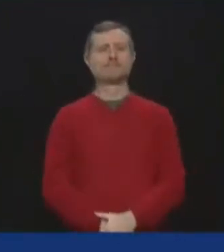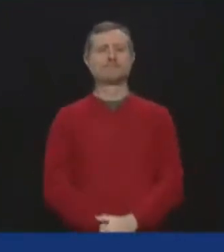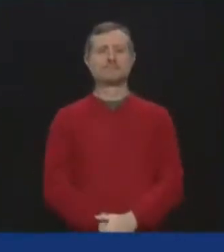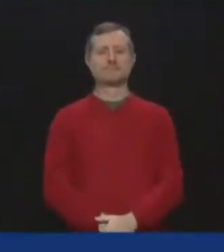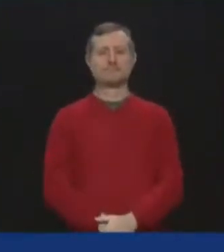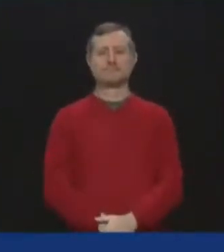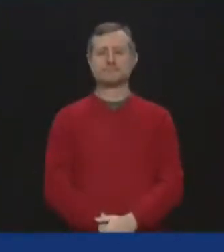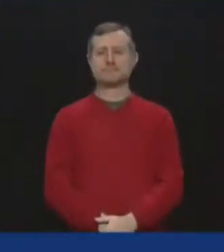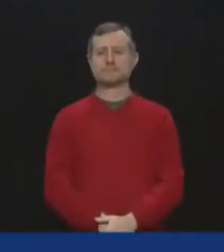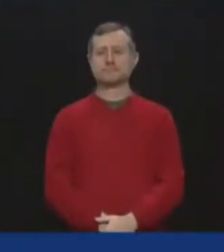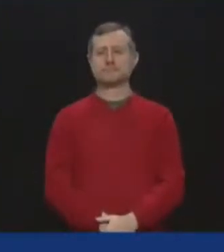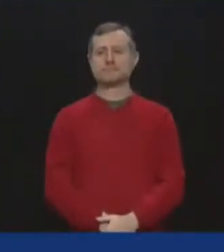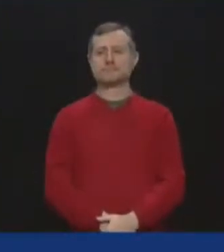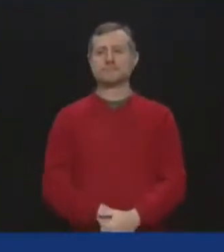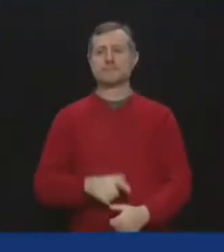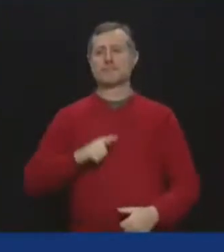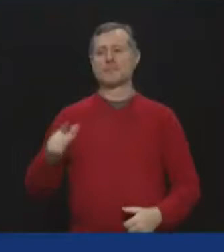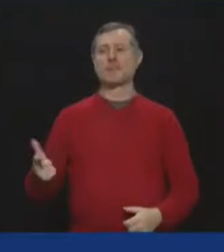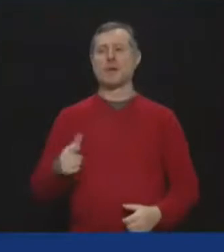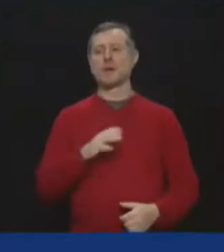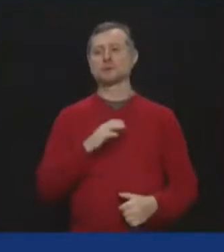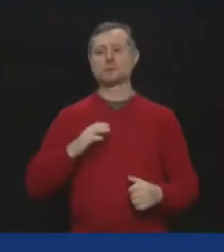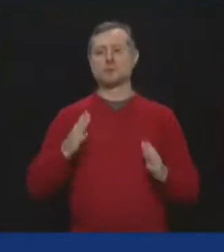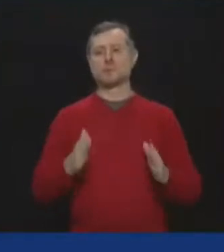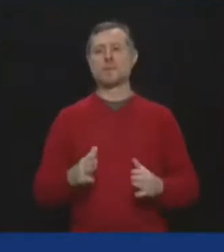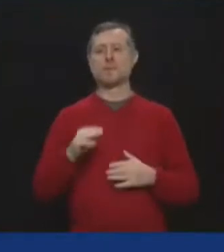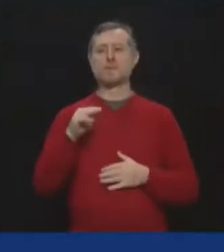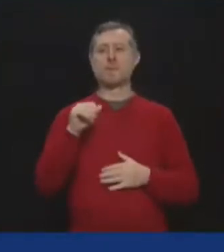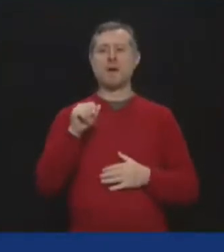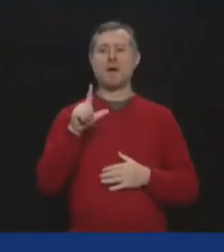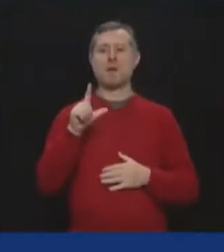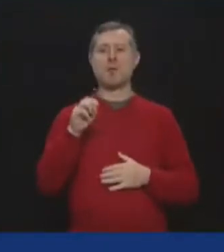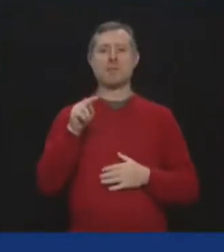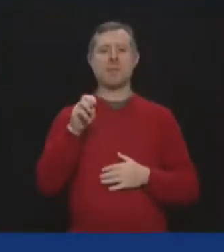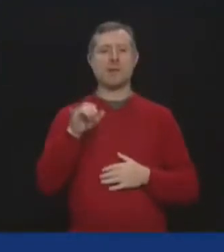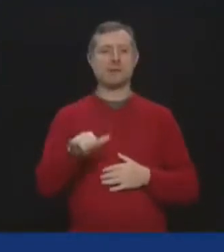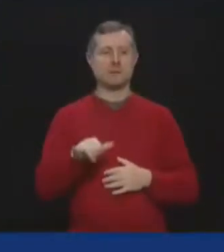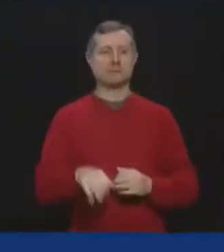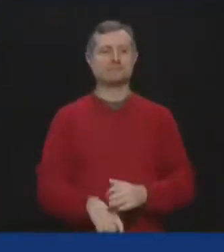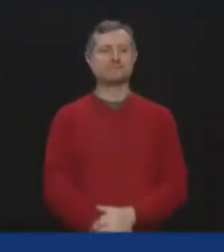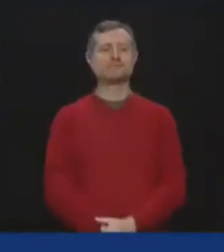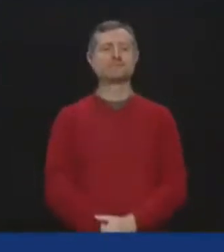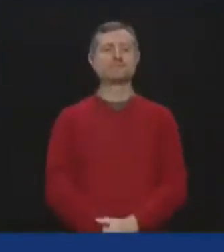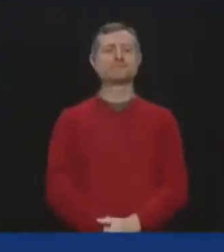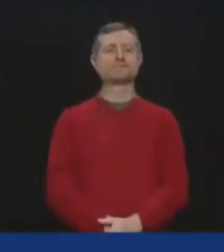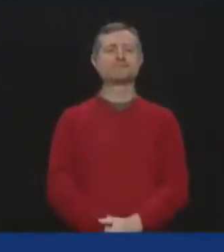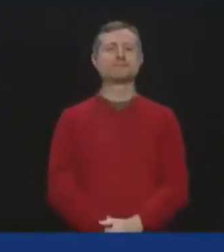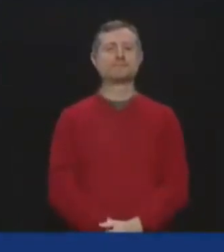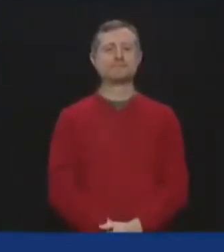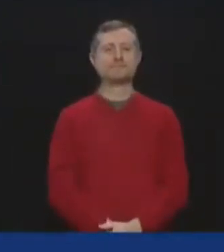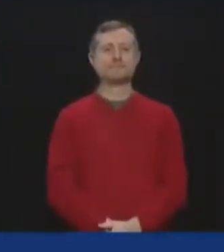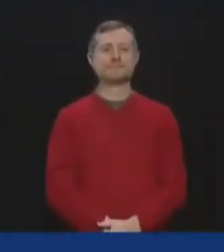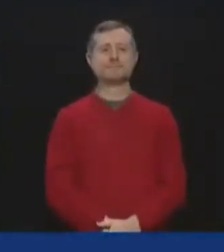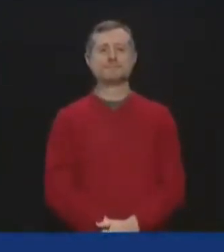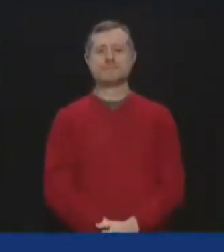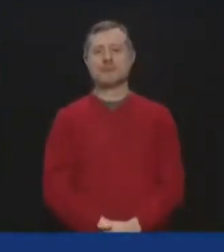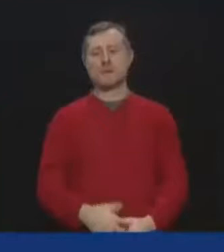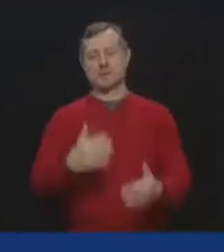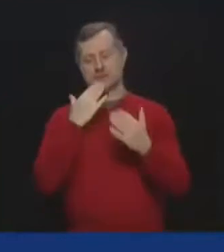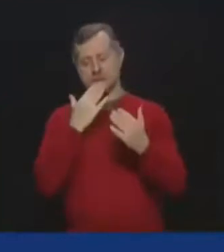And now I'd like to introduce Congresswoman Carolyn Maloney. Thank you. Thank you so much. Thank you so